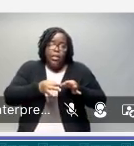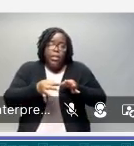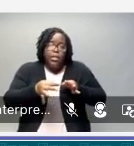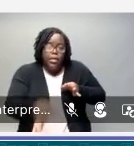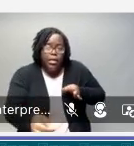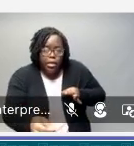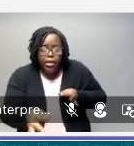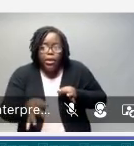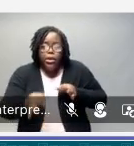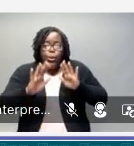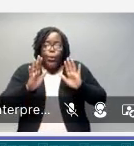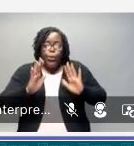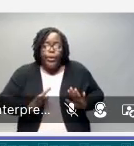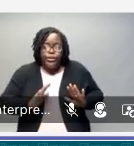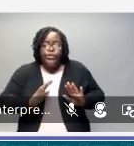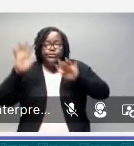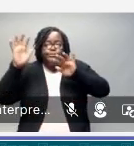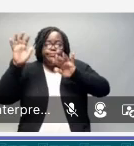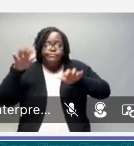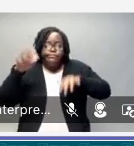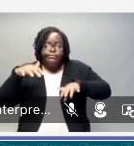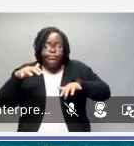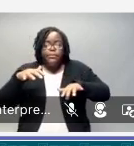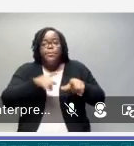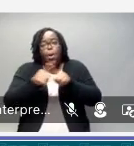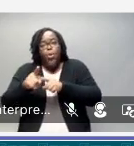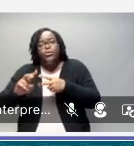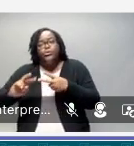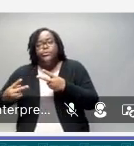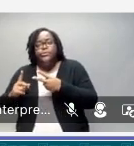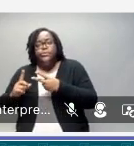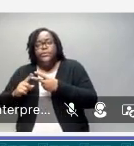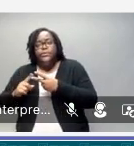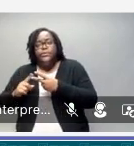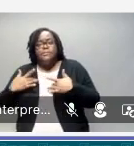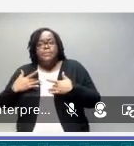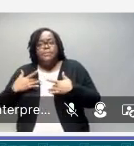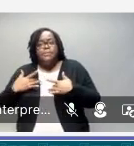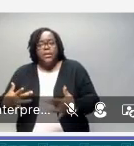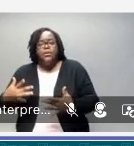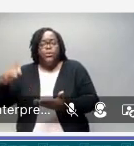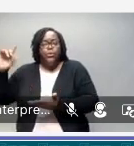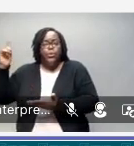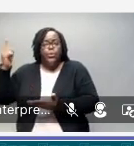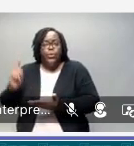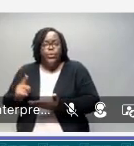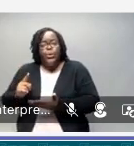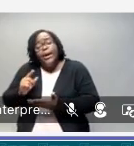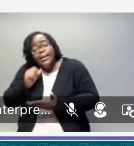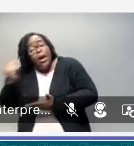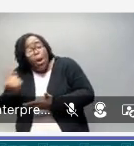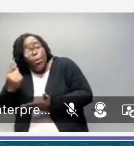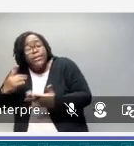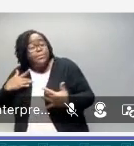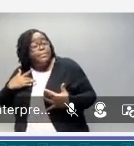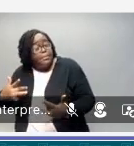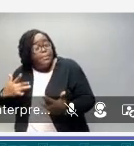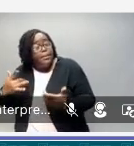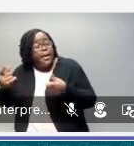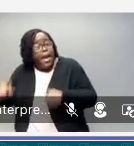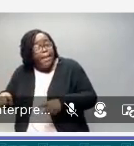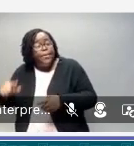of wintertime precipitation, but they also tend to reduce, not always, but tend to reduce